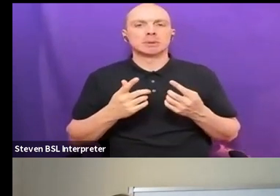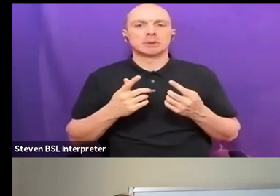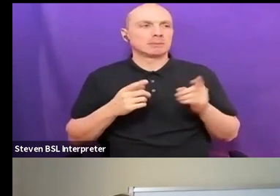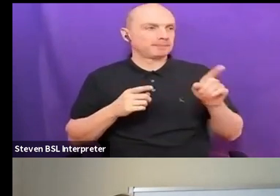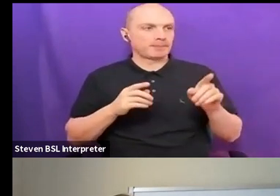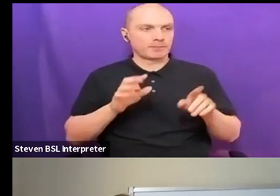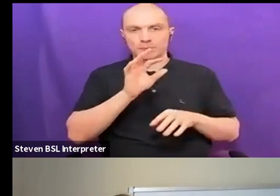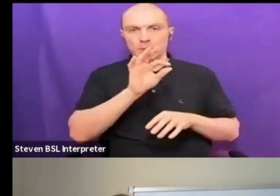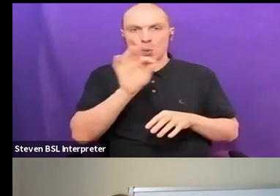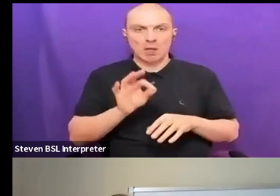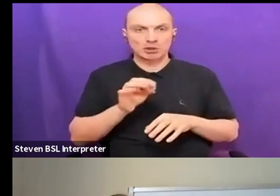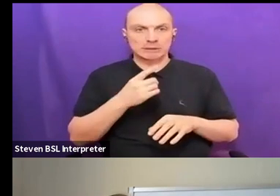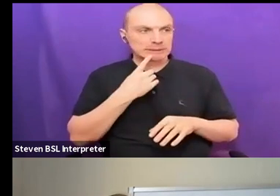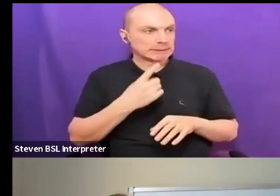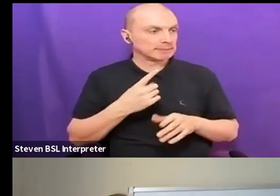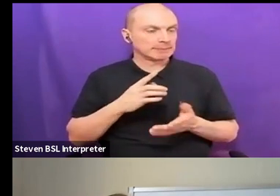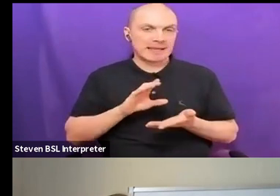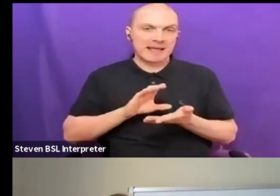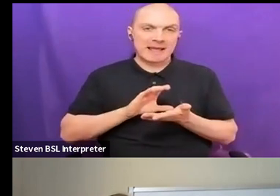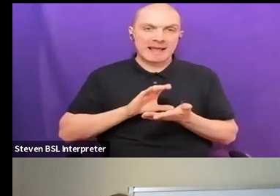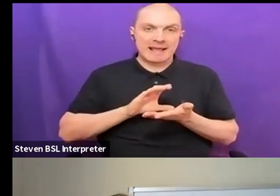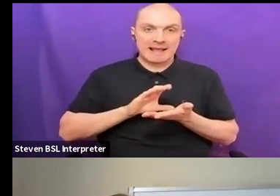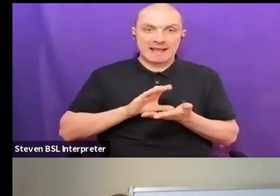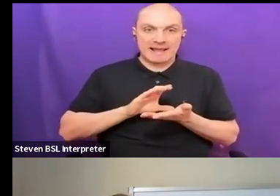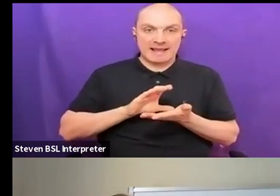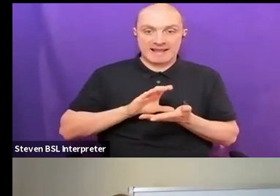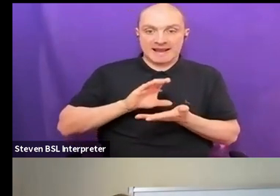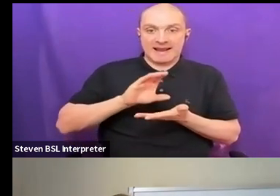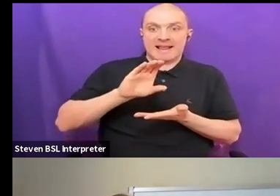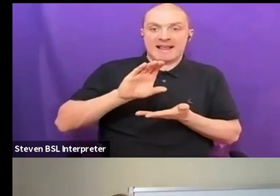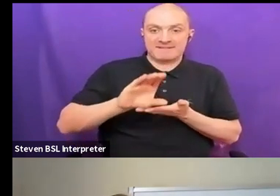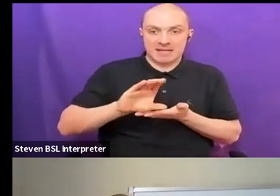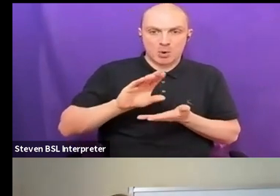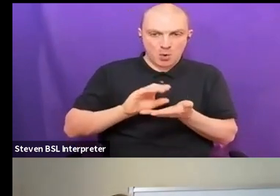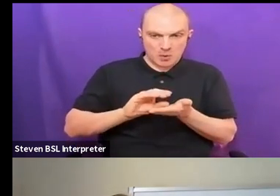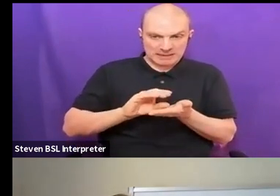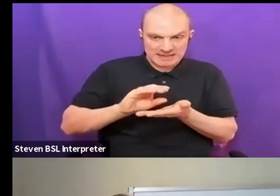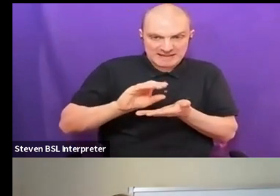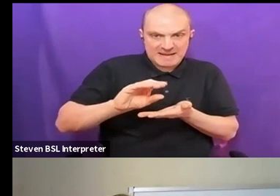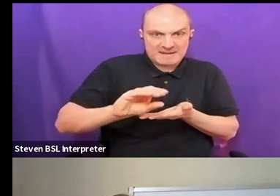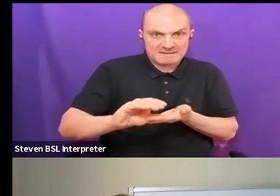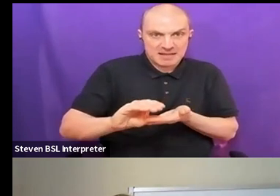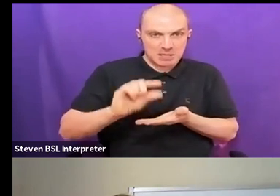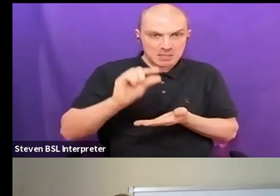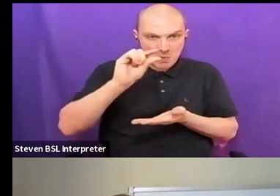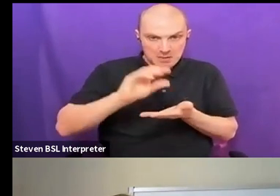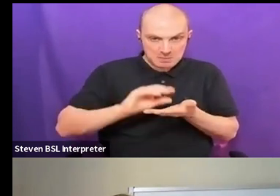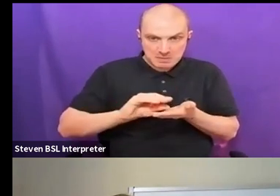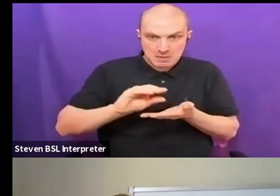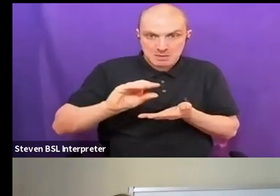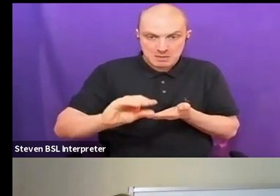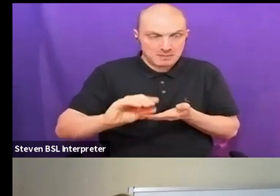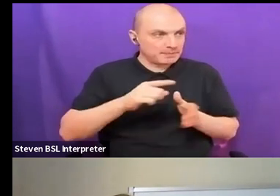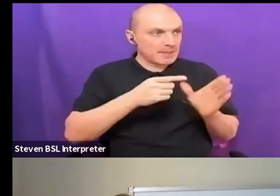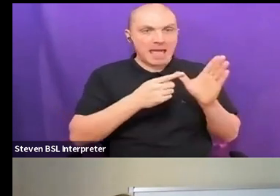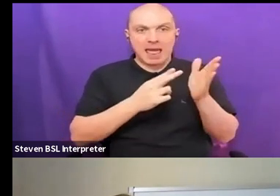about investing in 20-minute neighbourhoods, and even in a small scale sense. And Doherty's